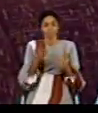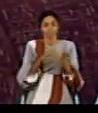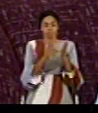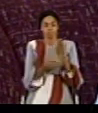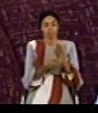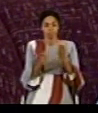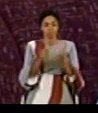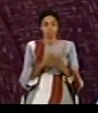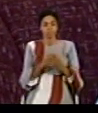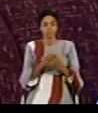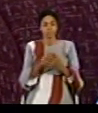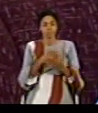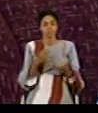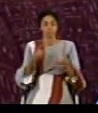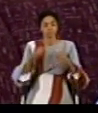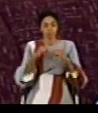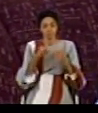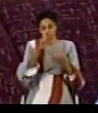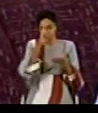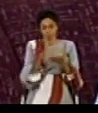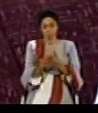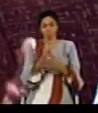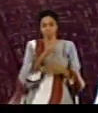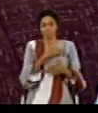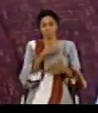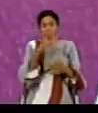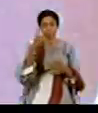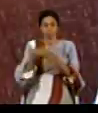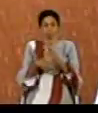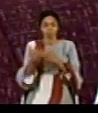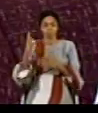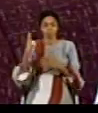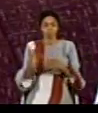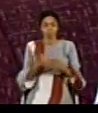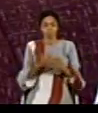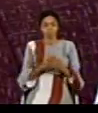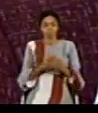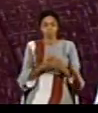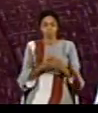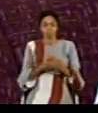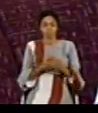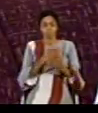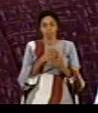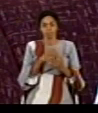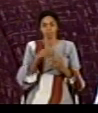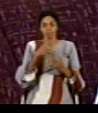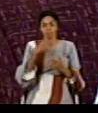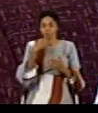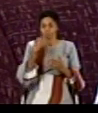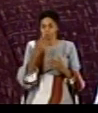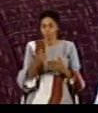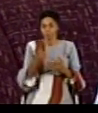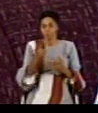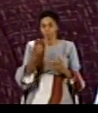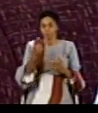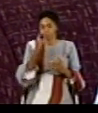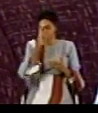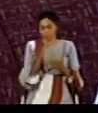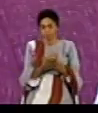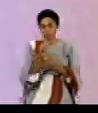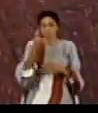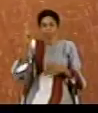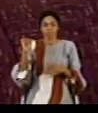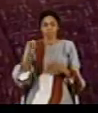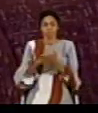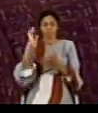one particular day, believing in God, I feel some sensation. But then I believe that I've been healed. I strongly believe that I've been